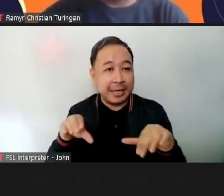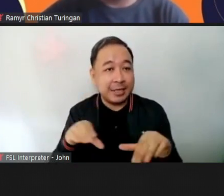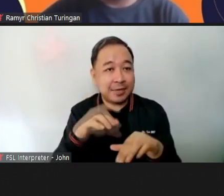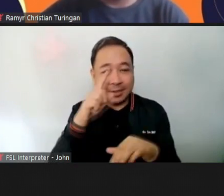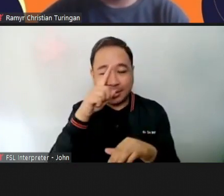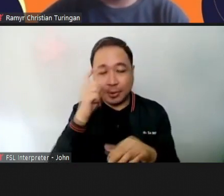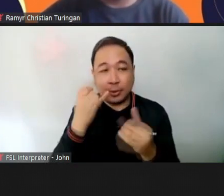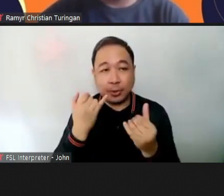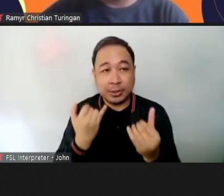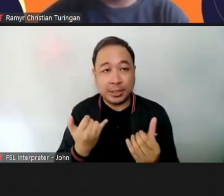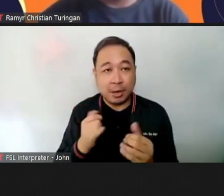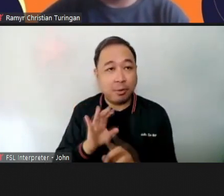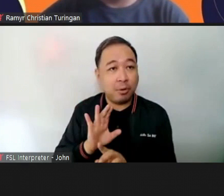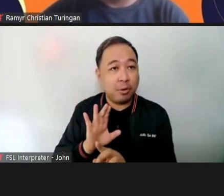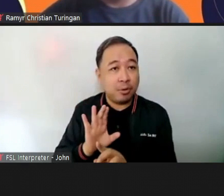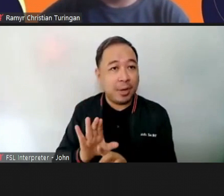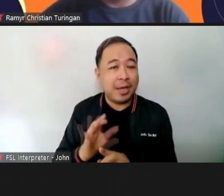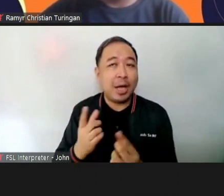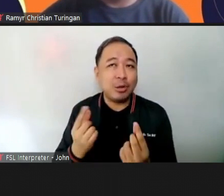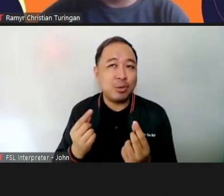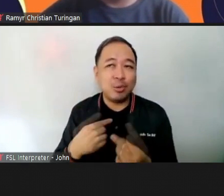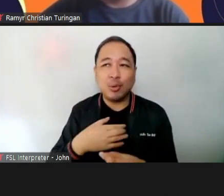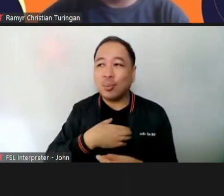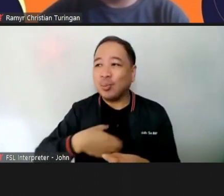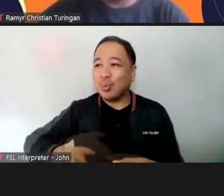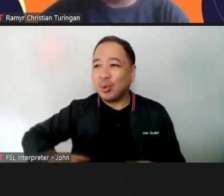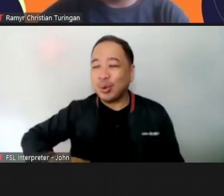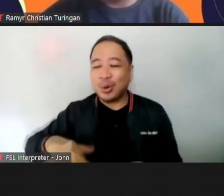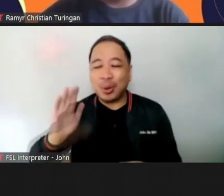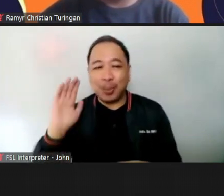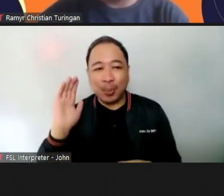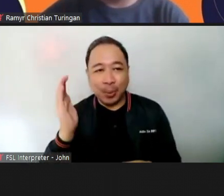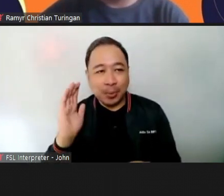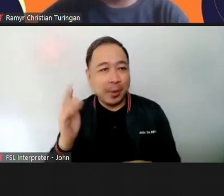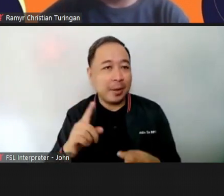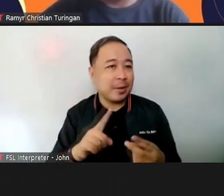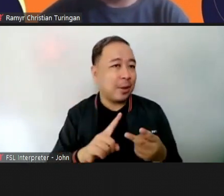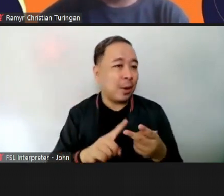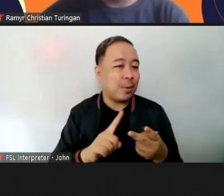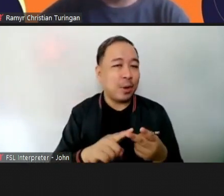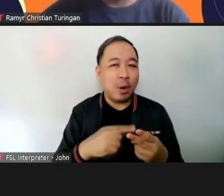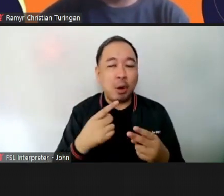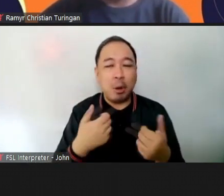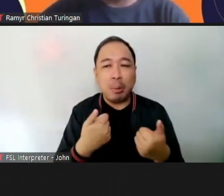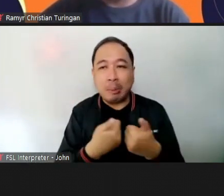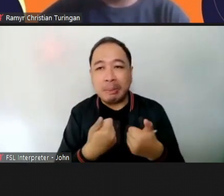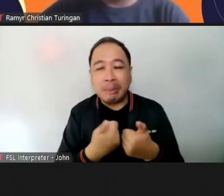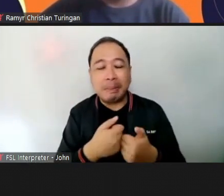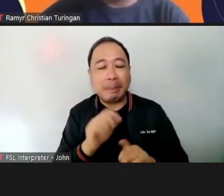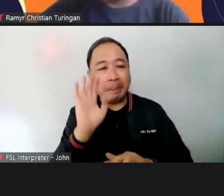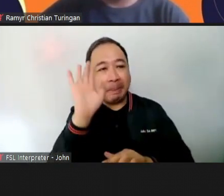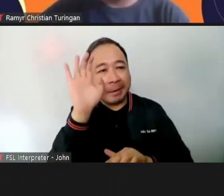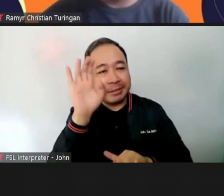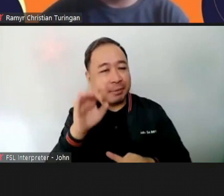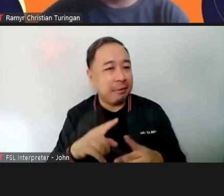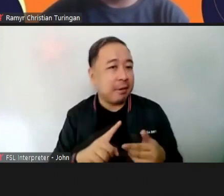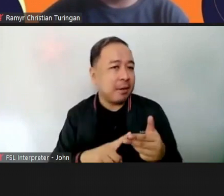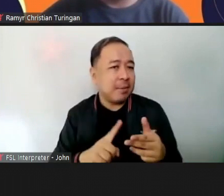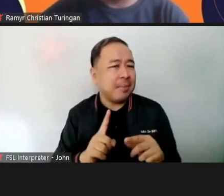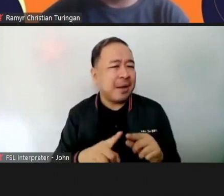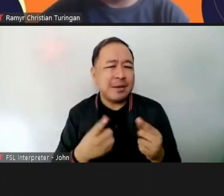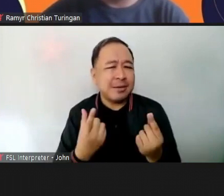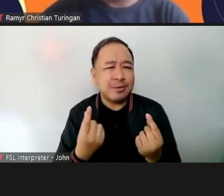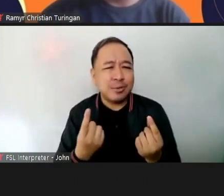ngayon ay mga beauty contest, o diba? Speaking of, or paliga lamang, ano kaya ang pwede nilang